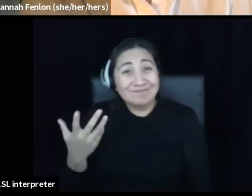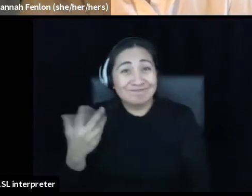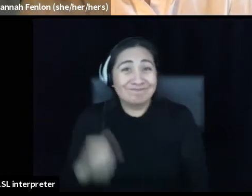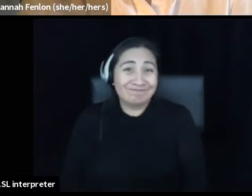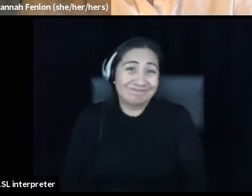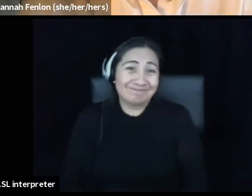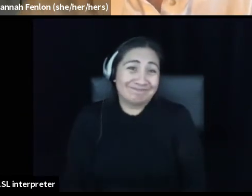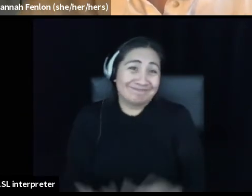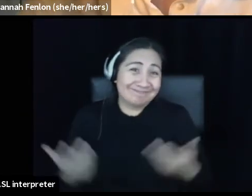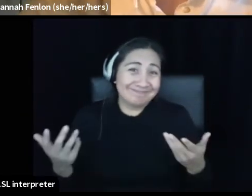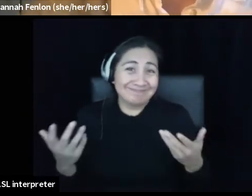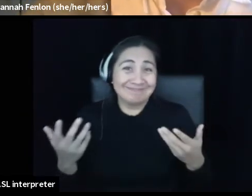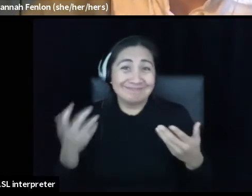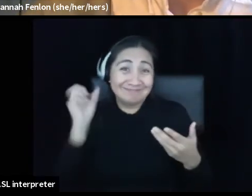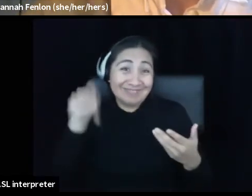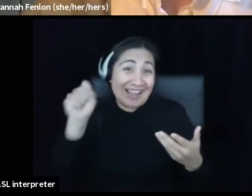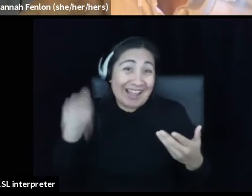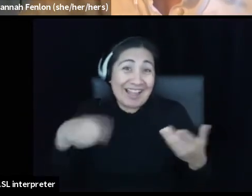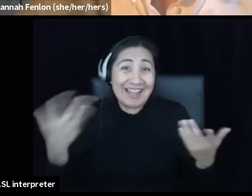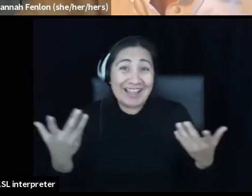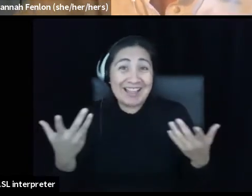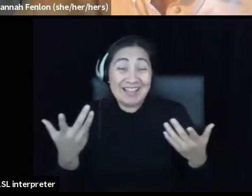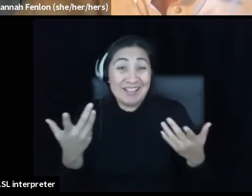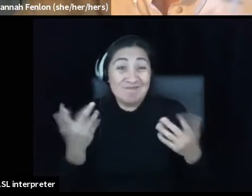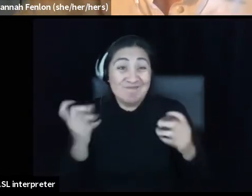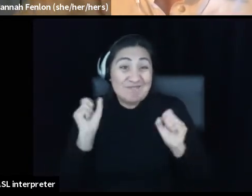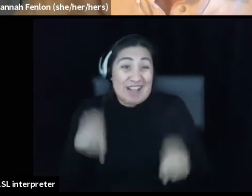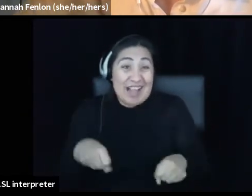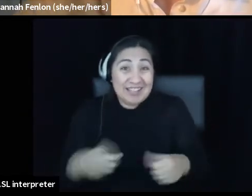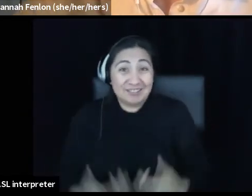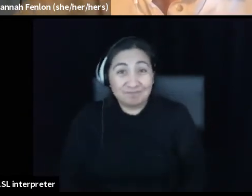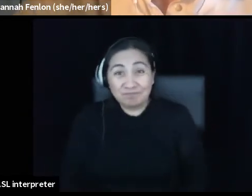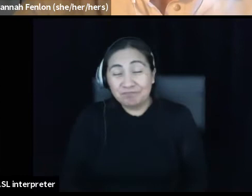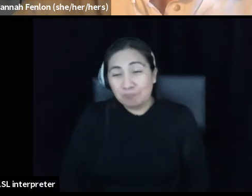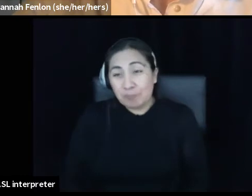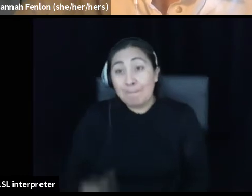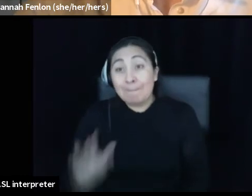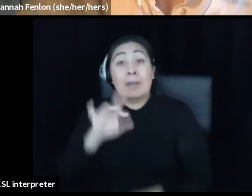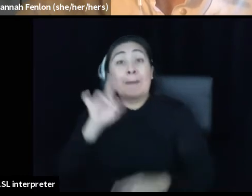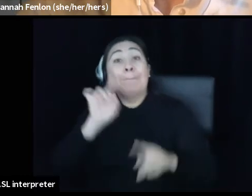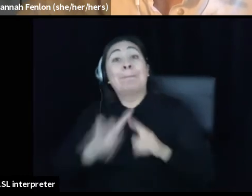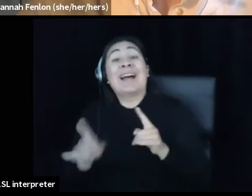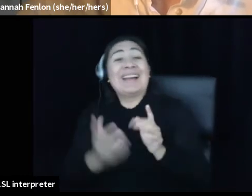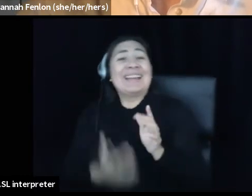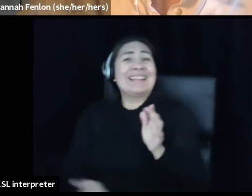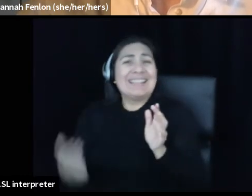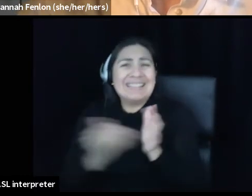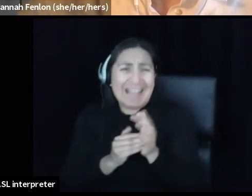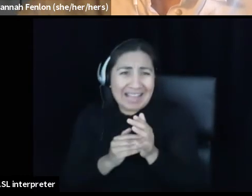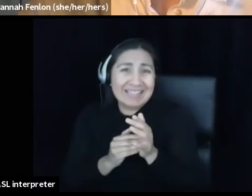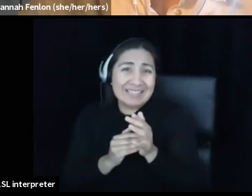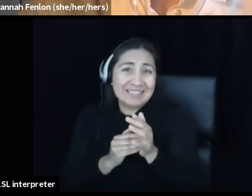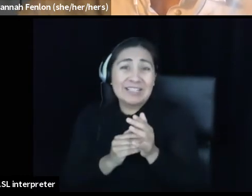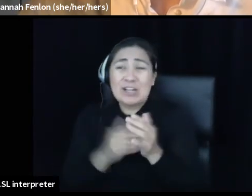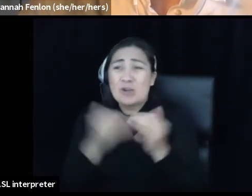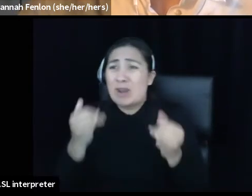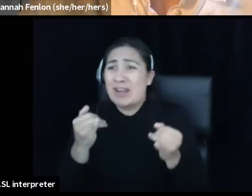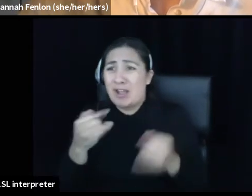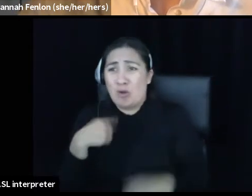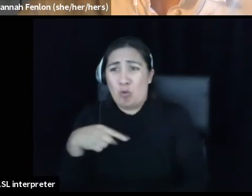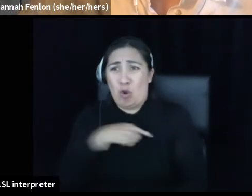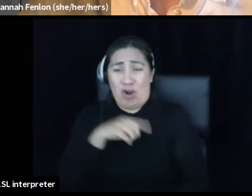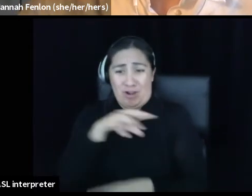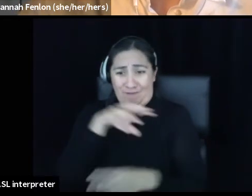And there's another, it can. But again, I think we're in such uncharted territories,